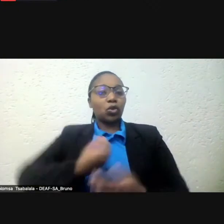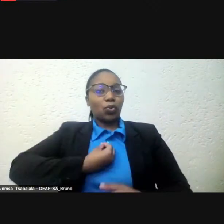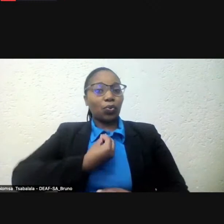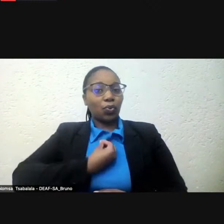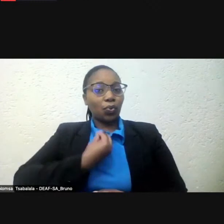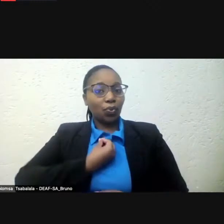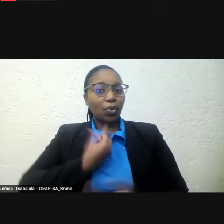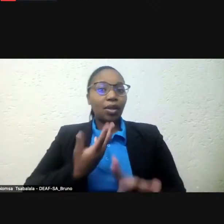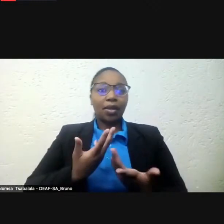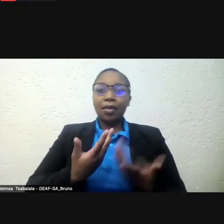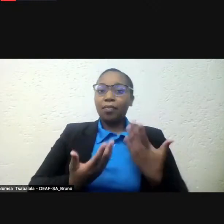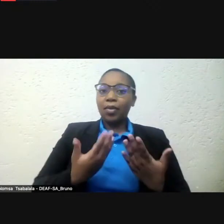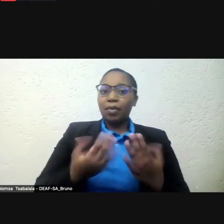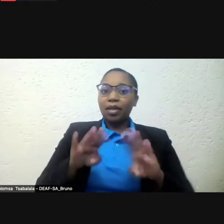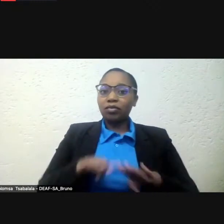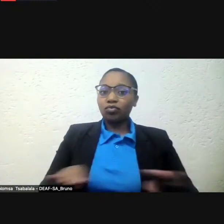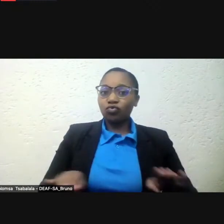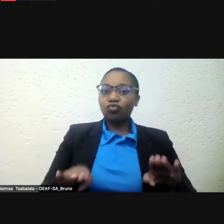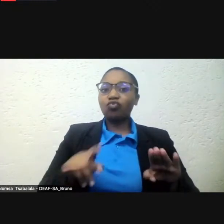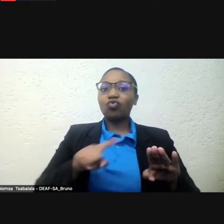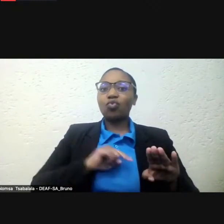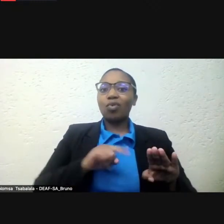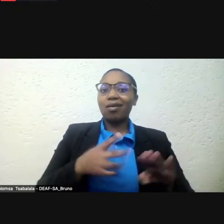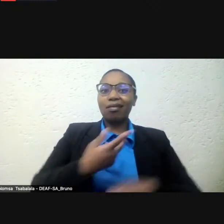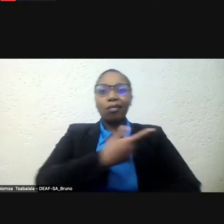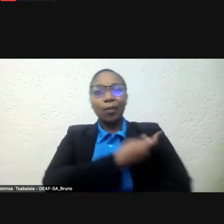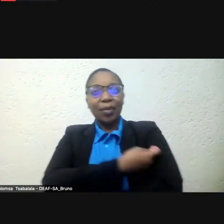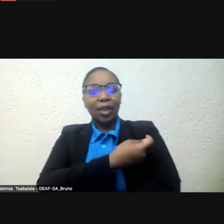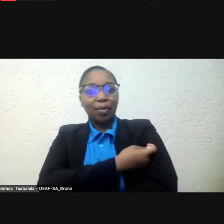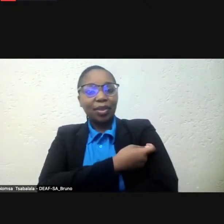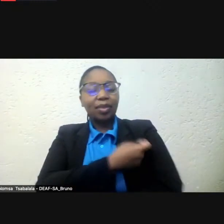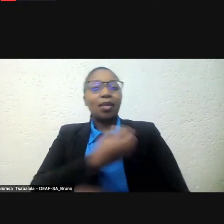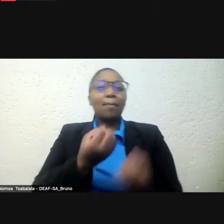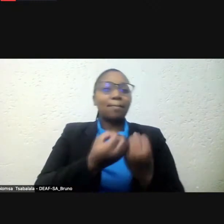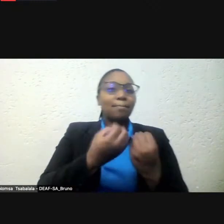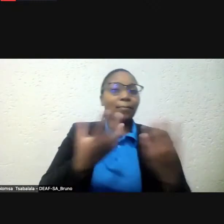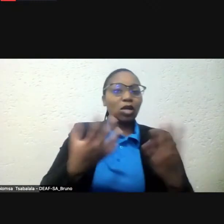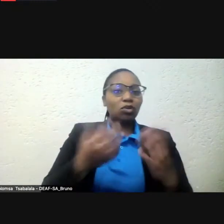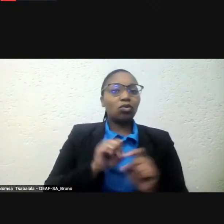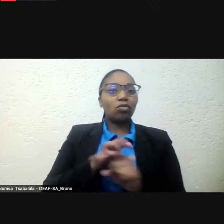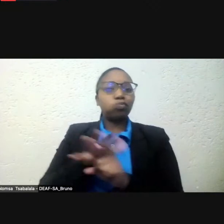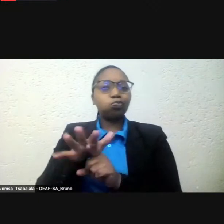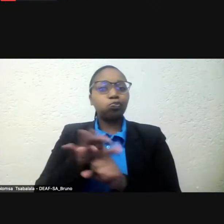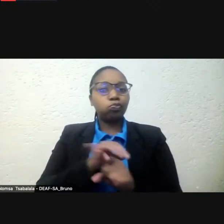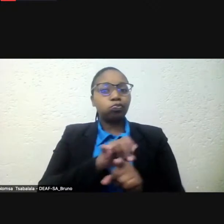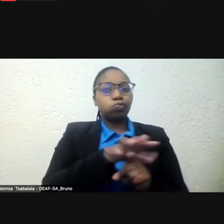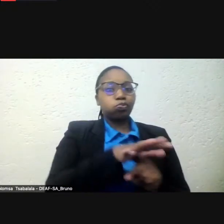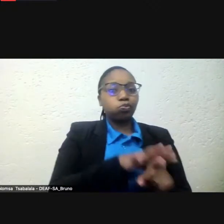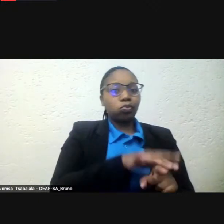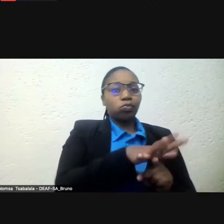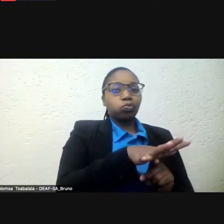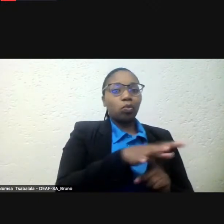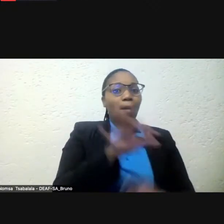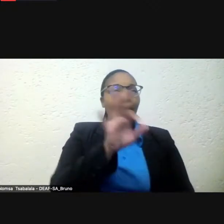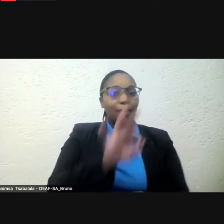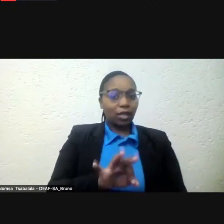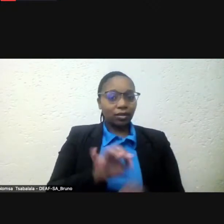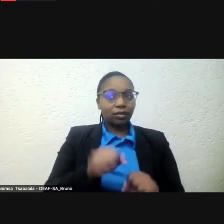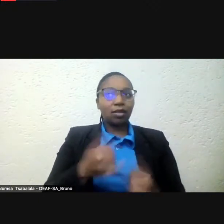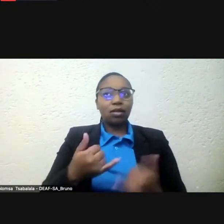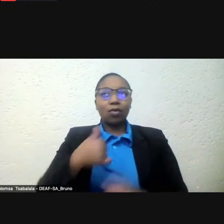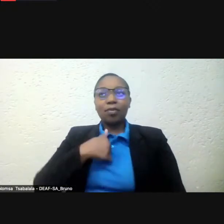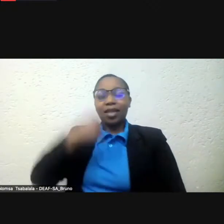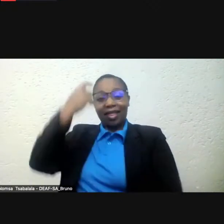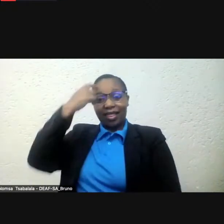children because of the new rate of infections. But I think the vast majority,